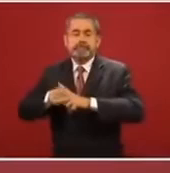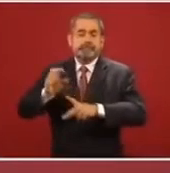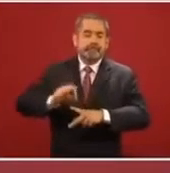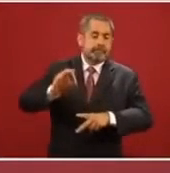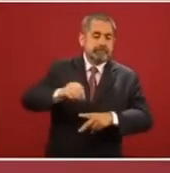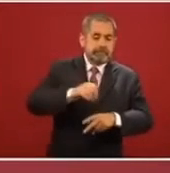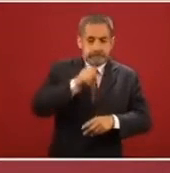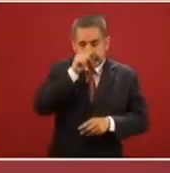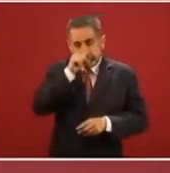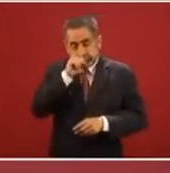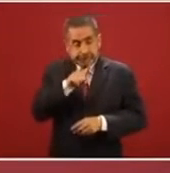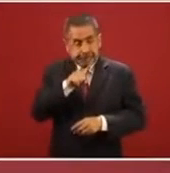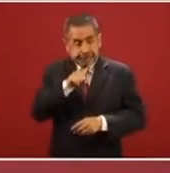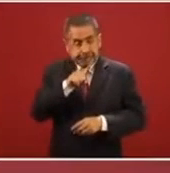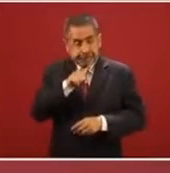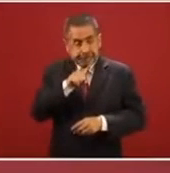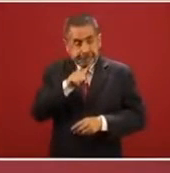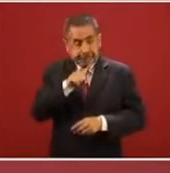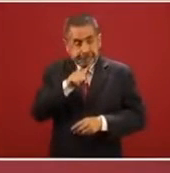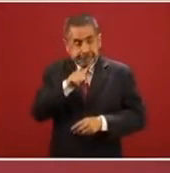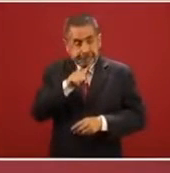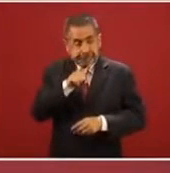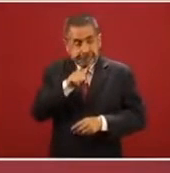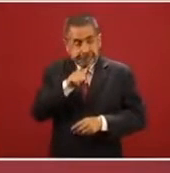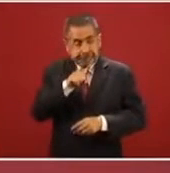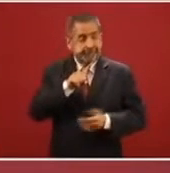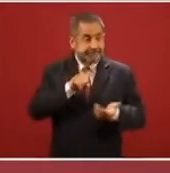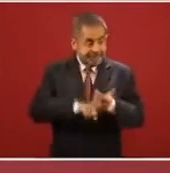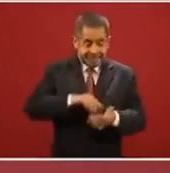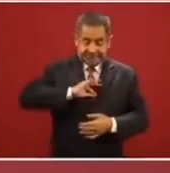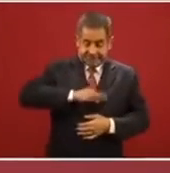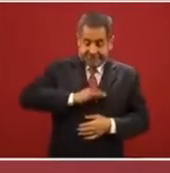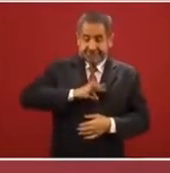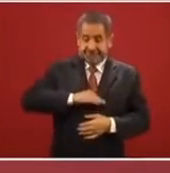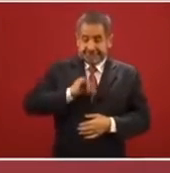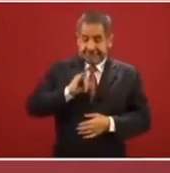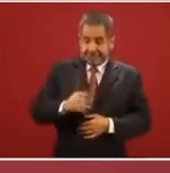fueron infectadas that were infected